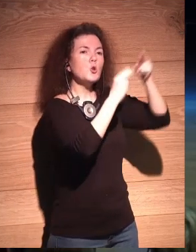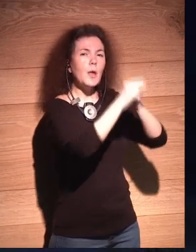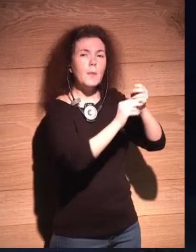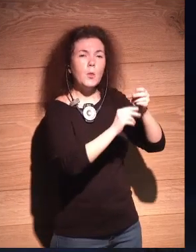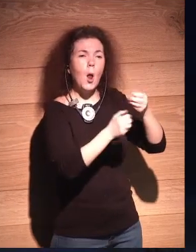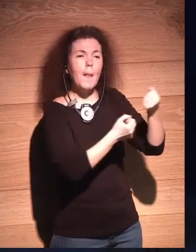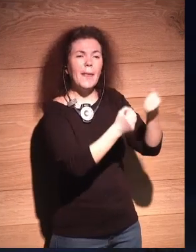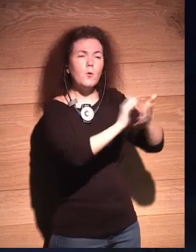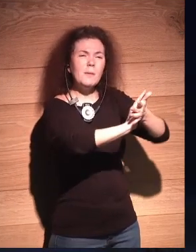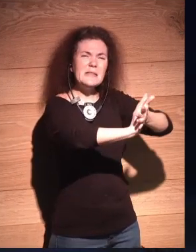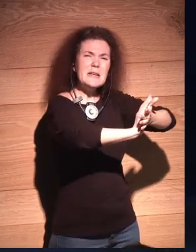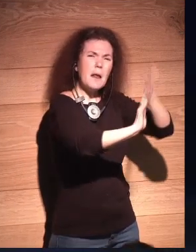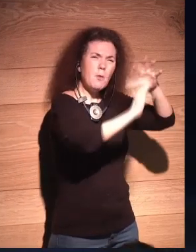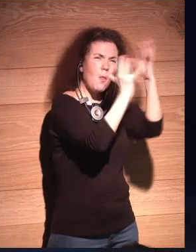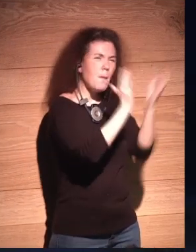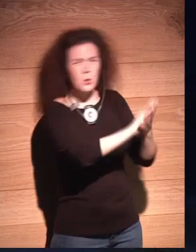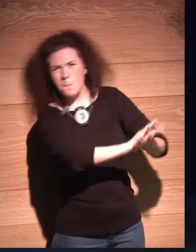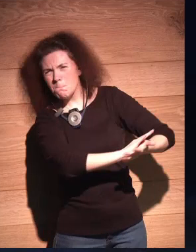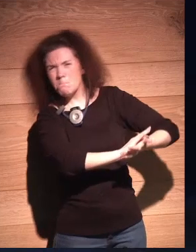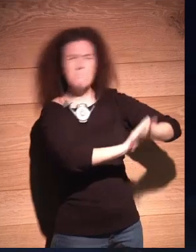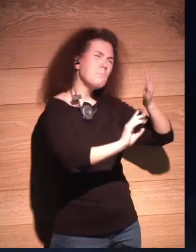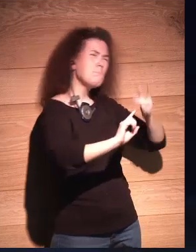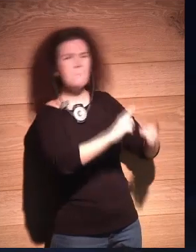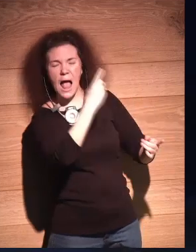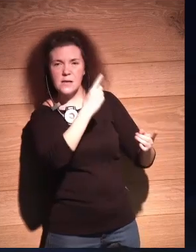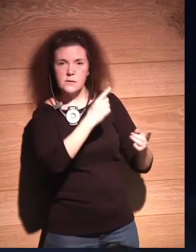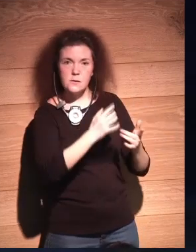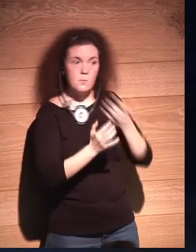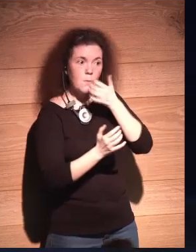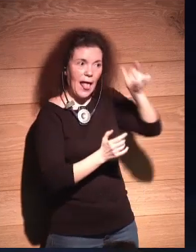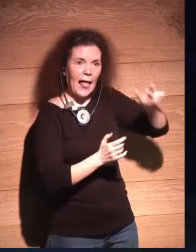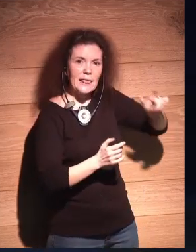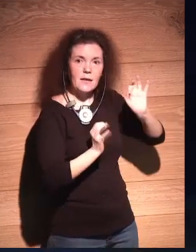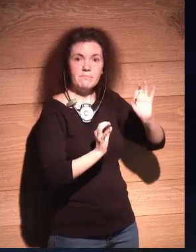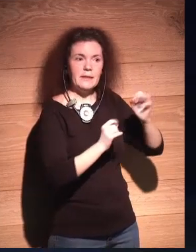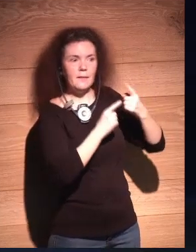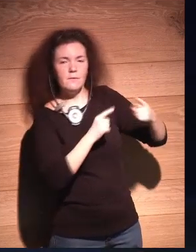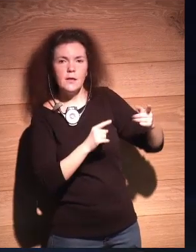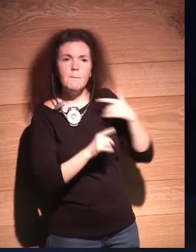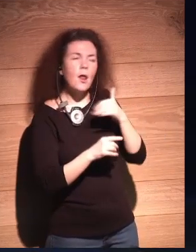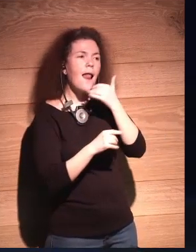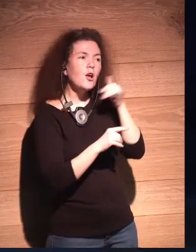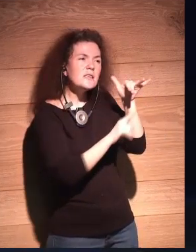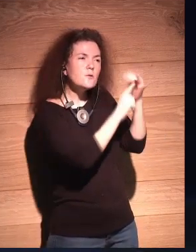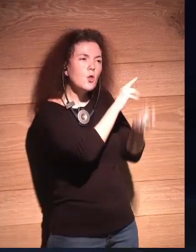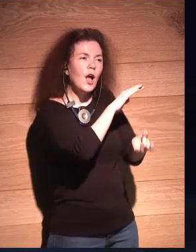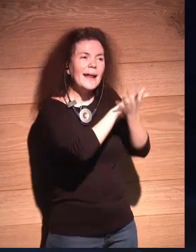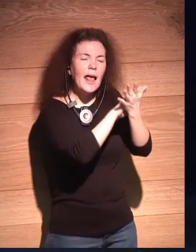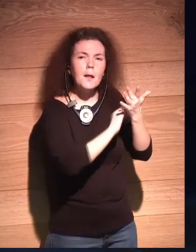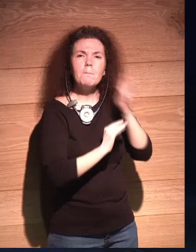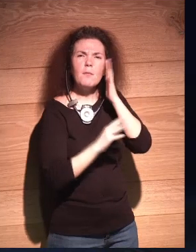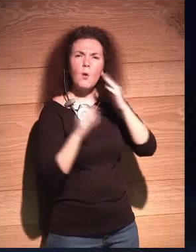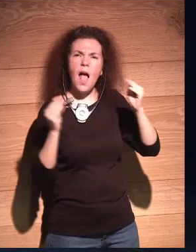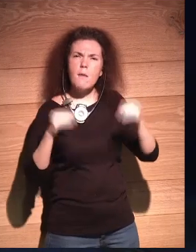this, and but really making something in that context is a little bit absurd. I mean, they're really